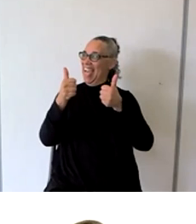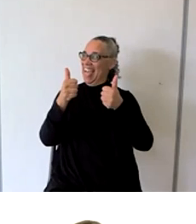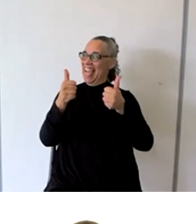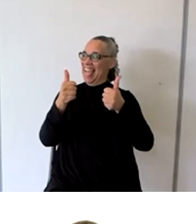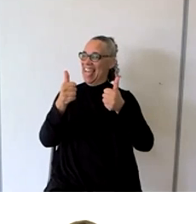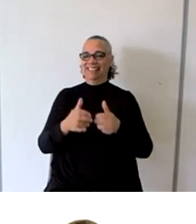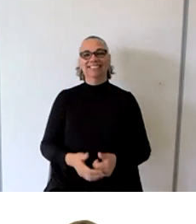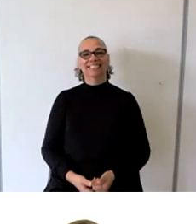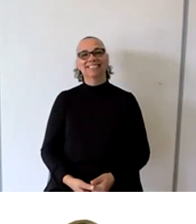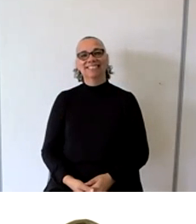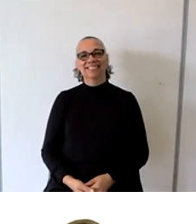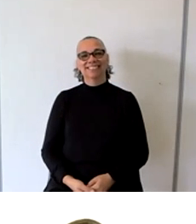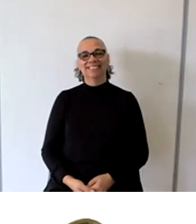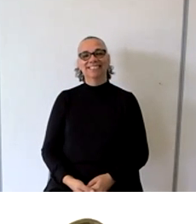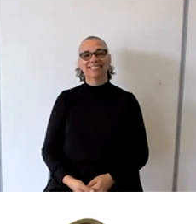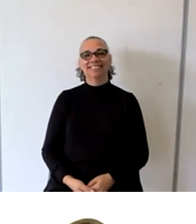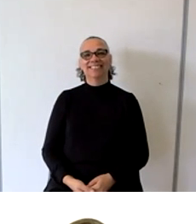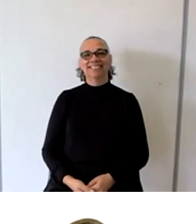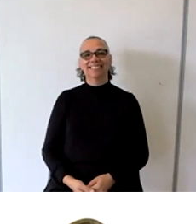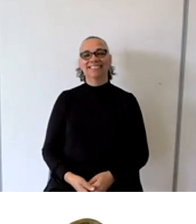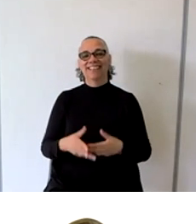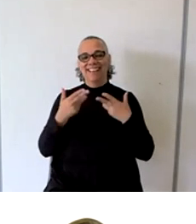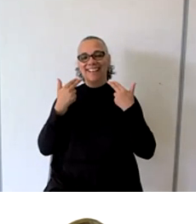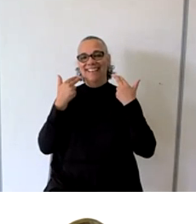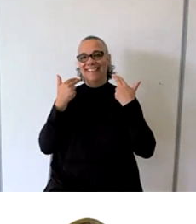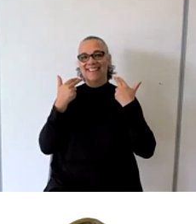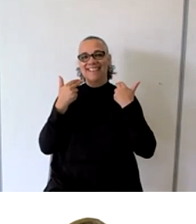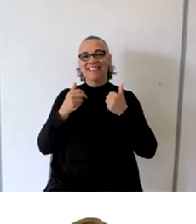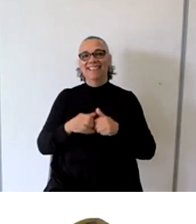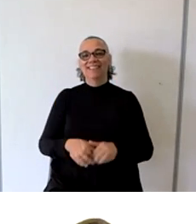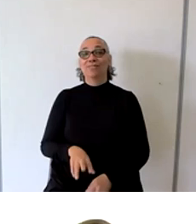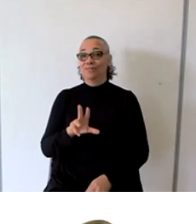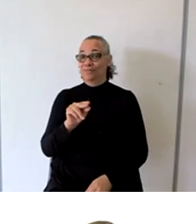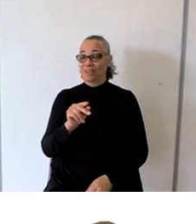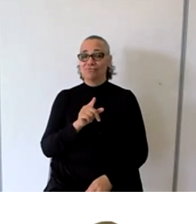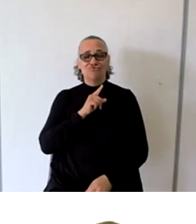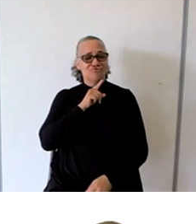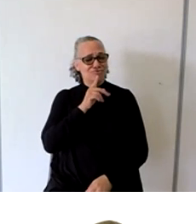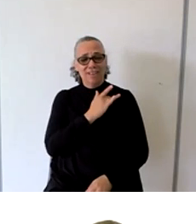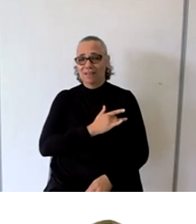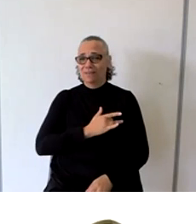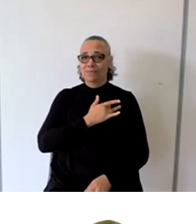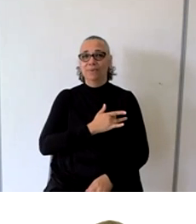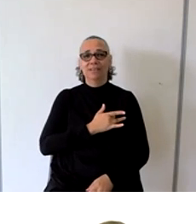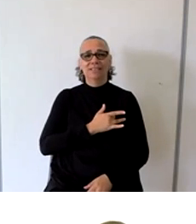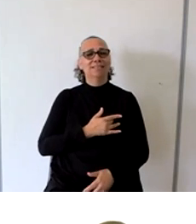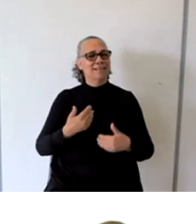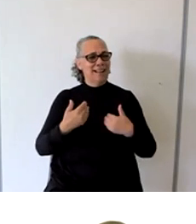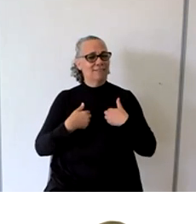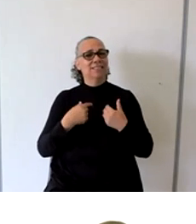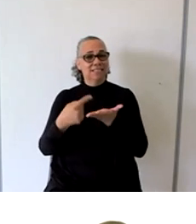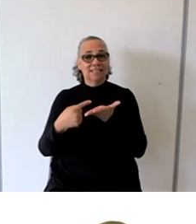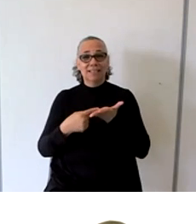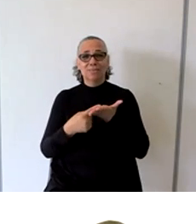You're also nice. Thank you. No, but I really, truly appreciate, you know, having this platform that we can have